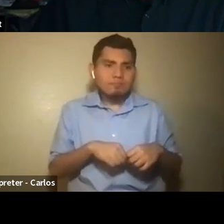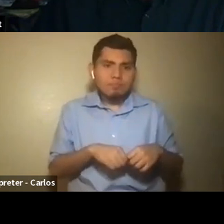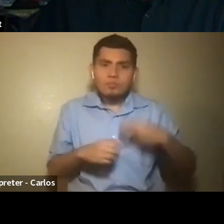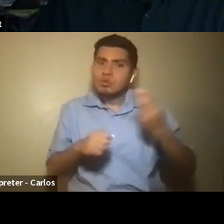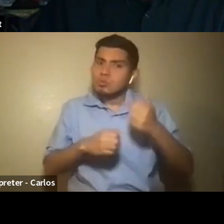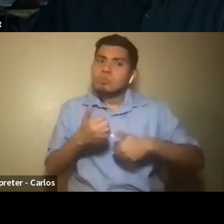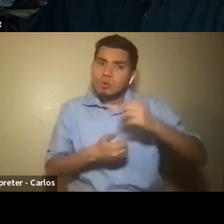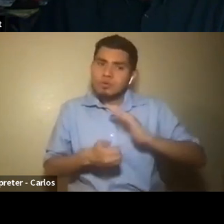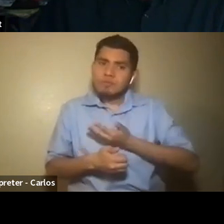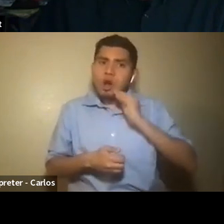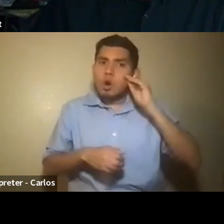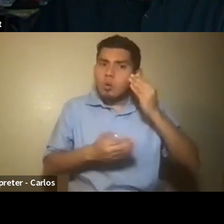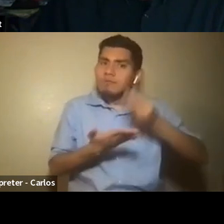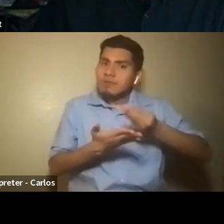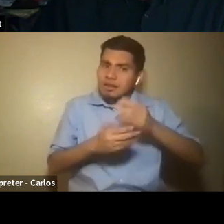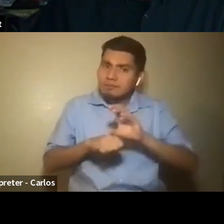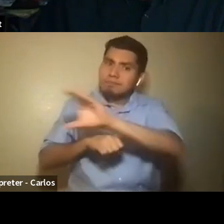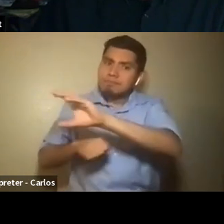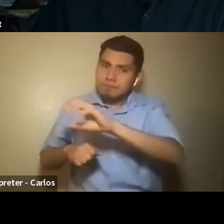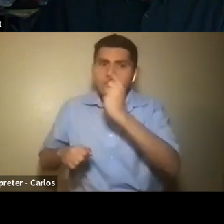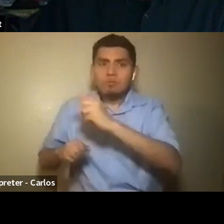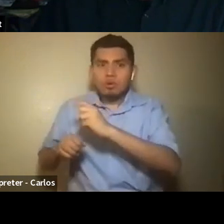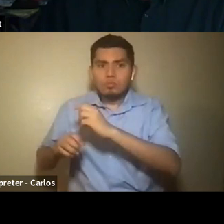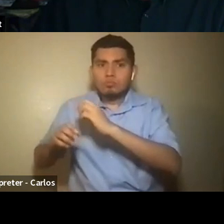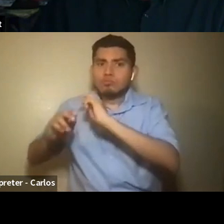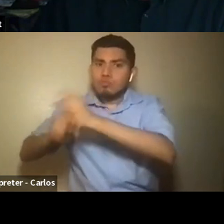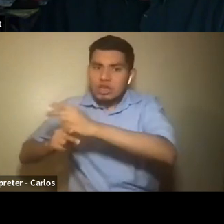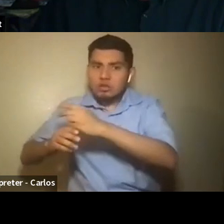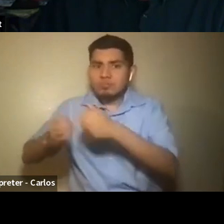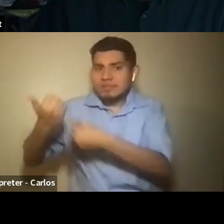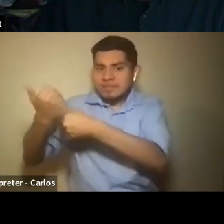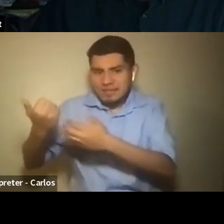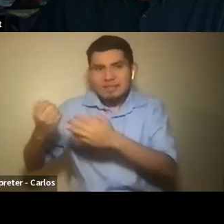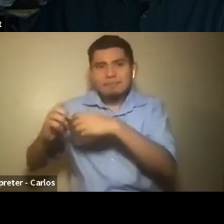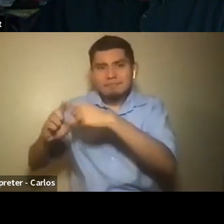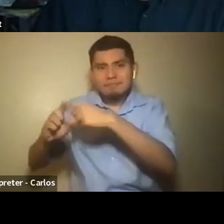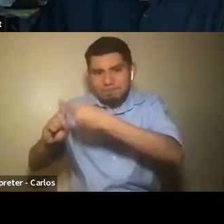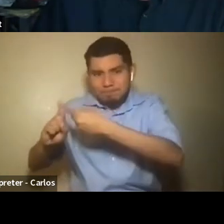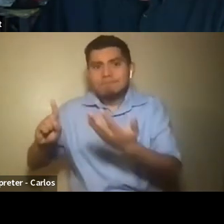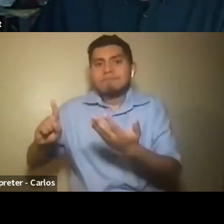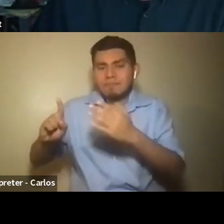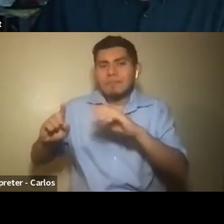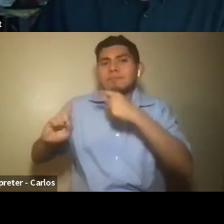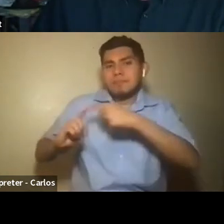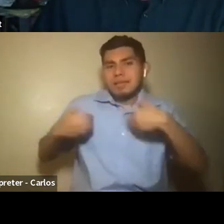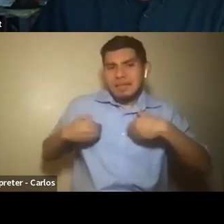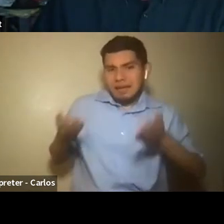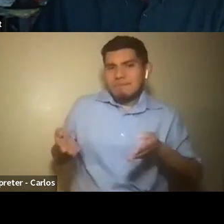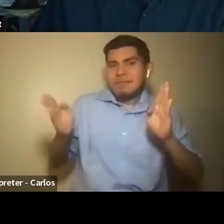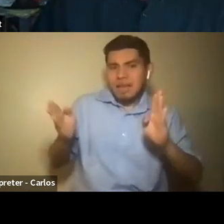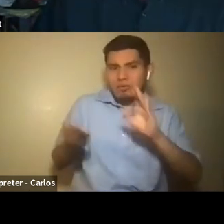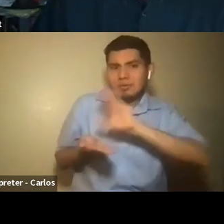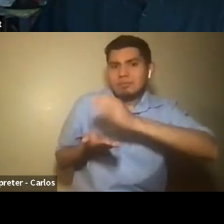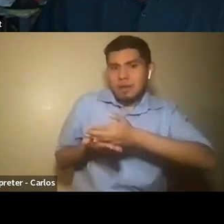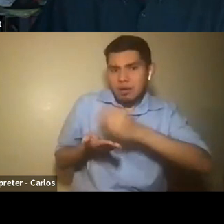funding for tenant-based rental assistance vouchers for vulnerable populations. There is an allowance there as well for home administration.